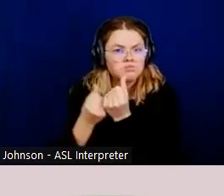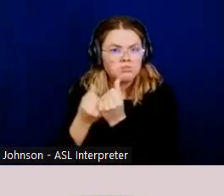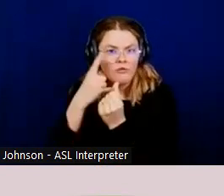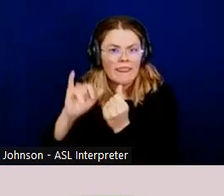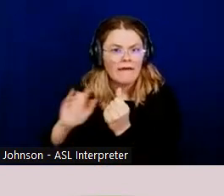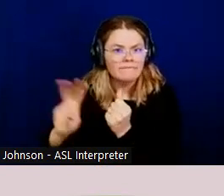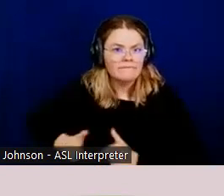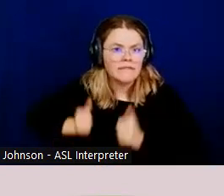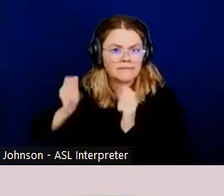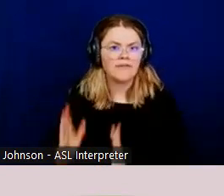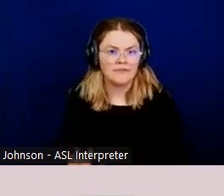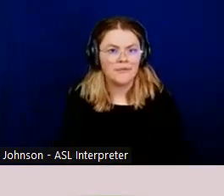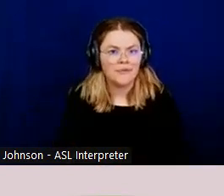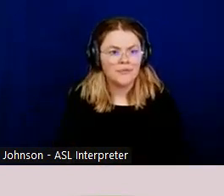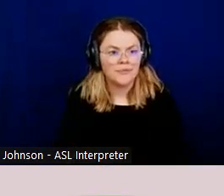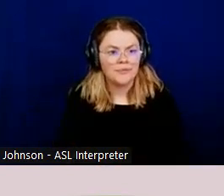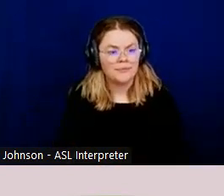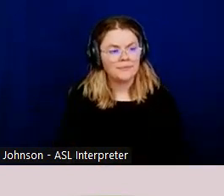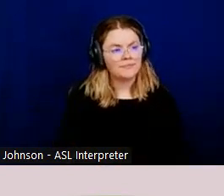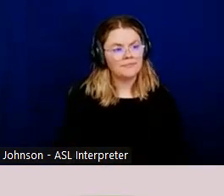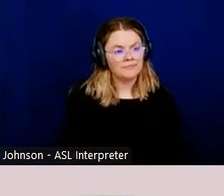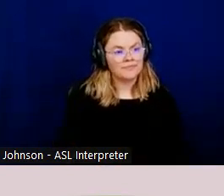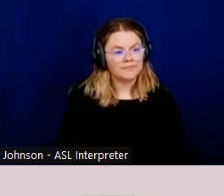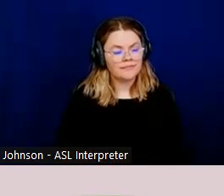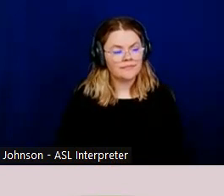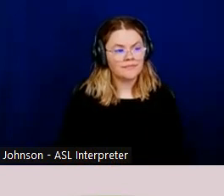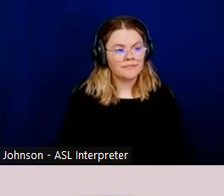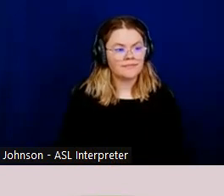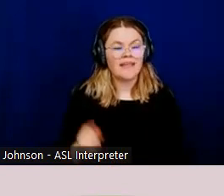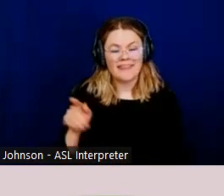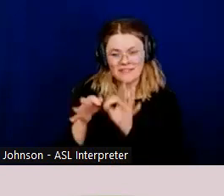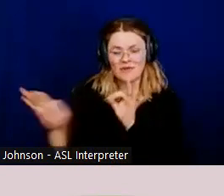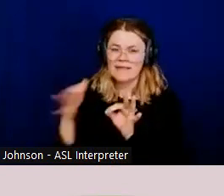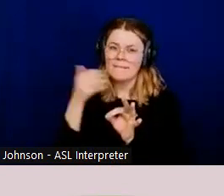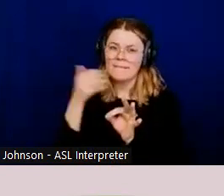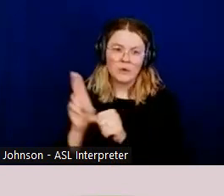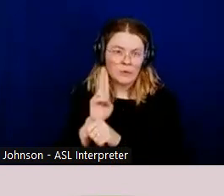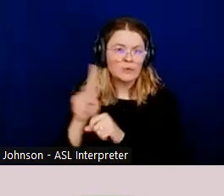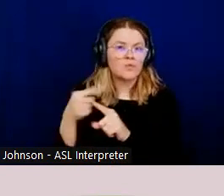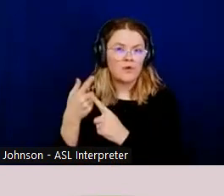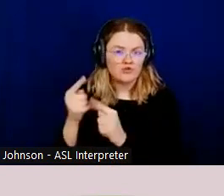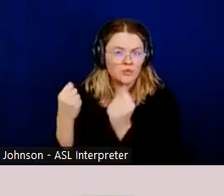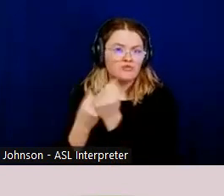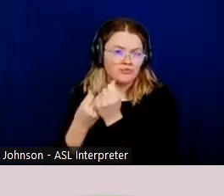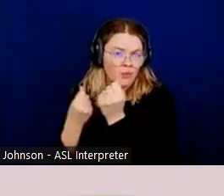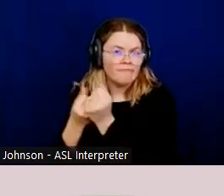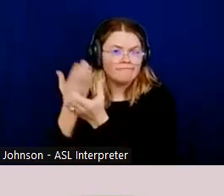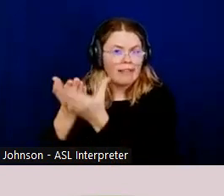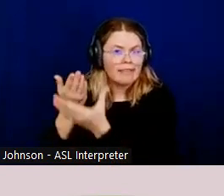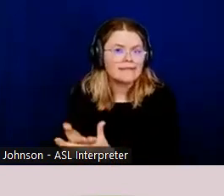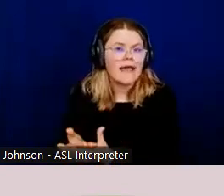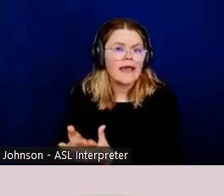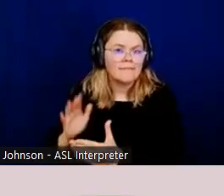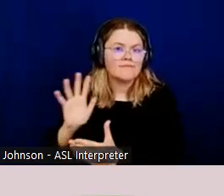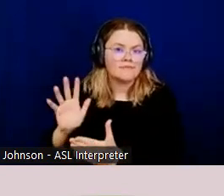wrong. And these are the phrases that we want to stick with when we are trying to validate the victim